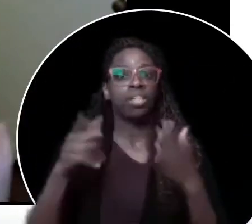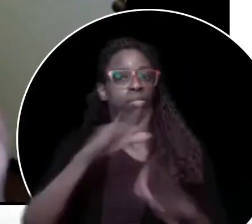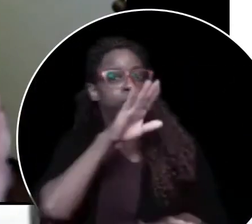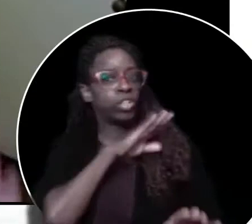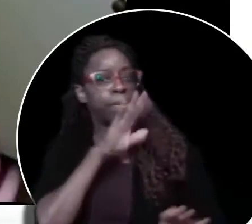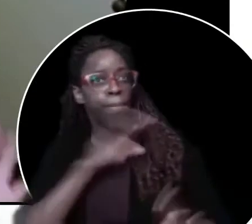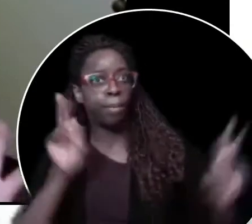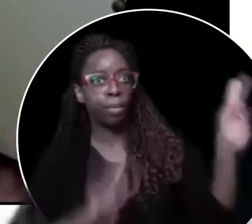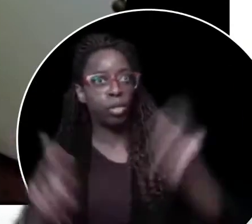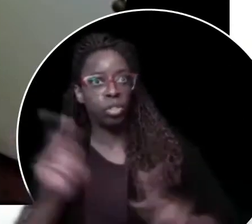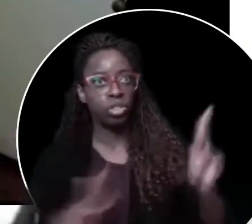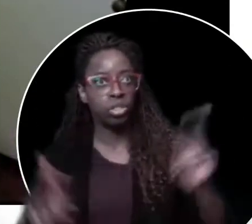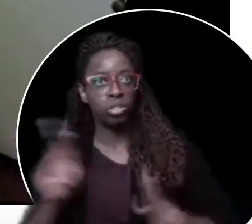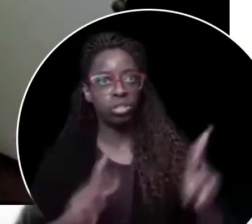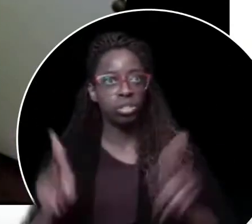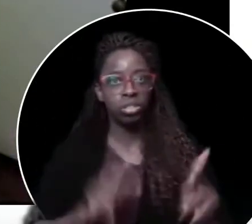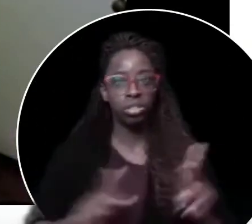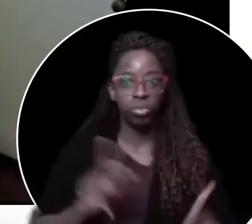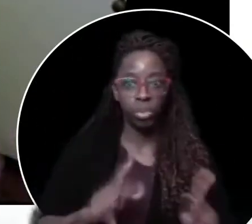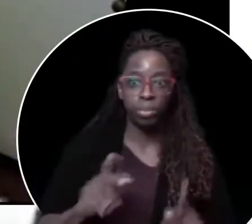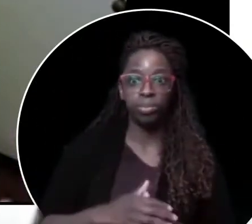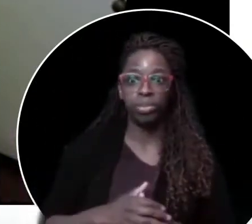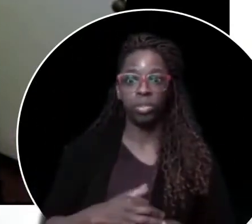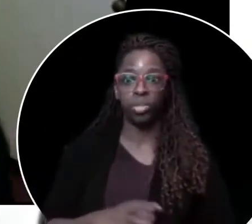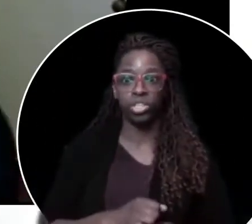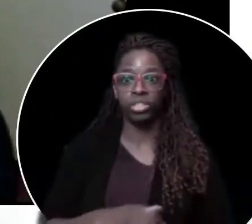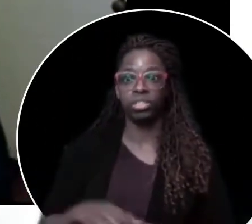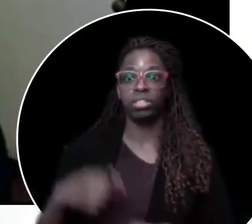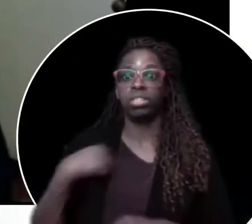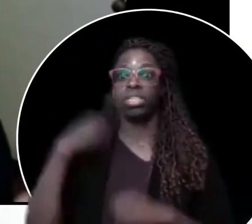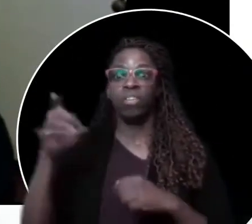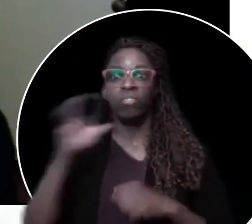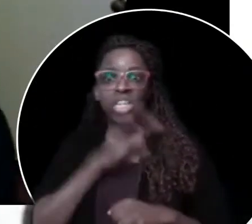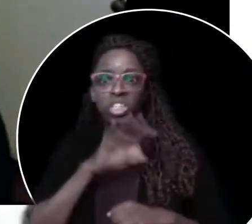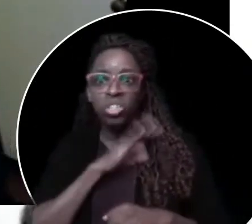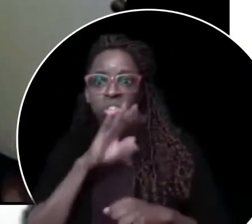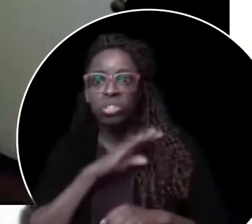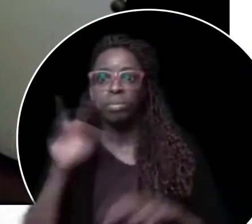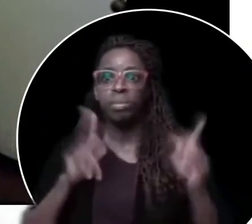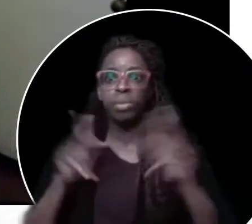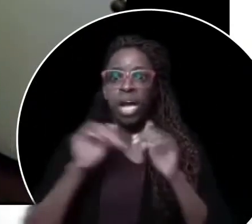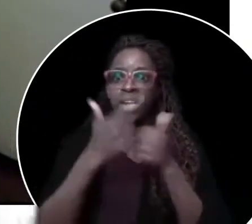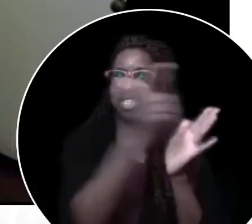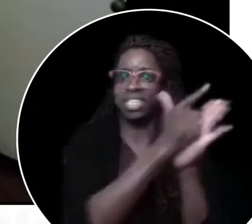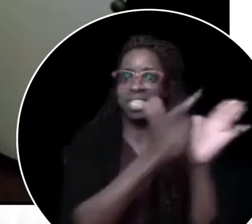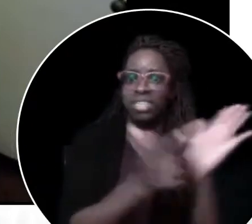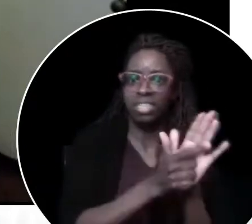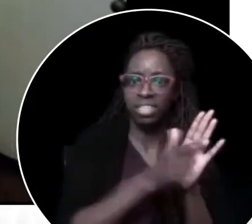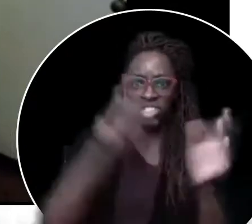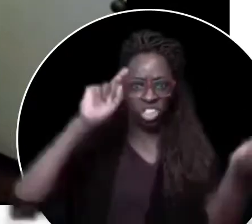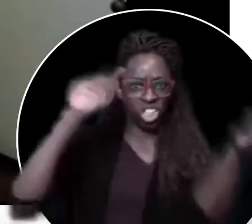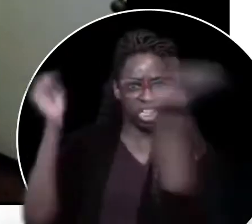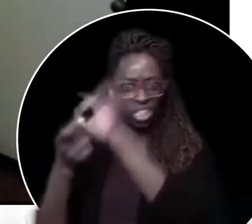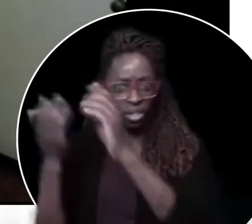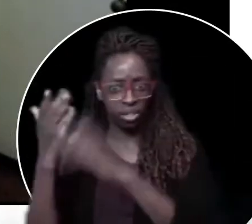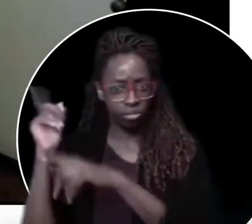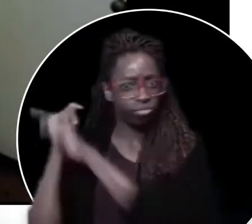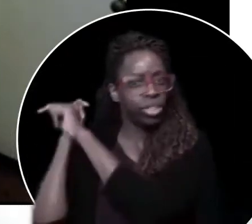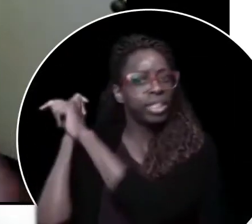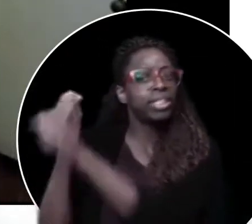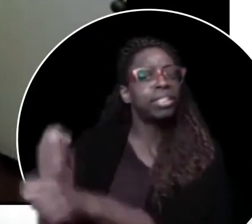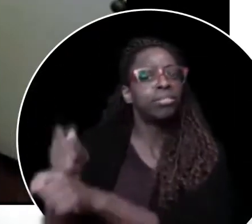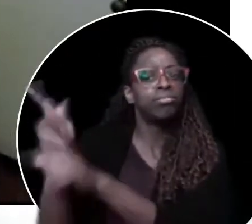how legal changes have been traditionally tried to be accomplished don't necessarily